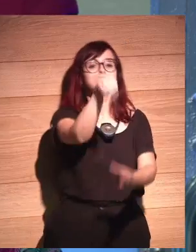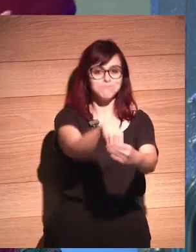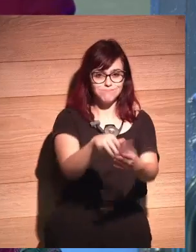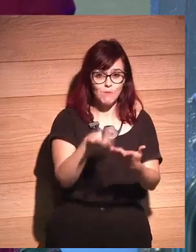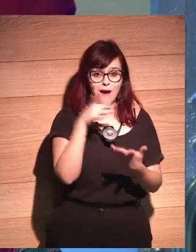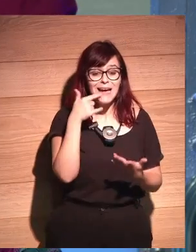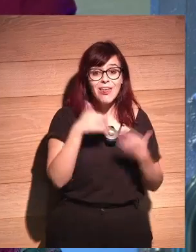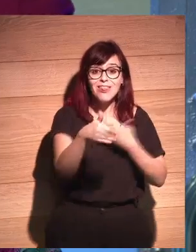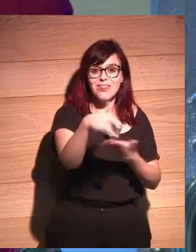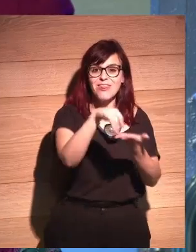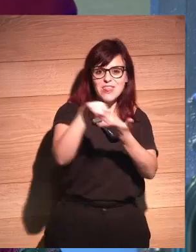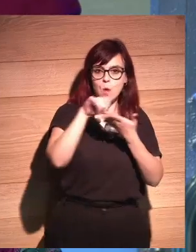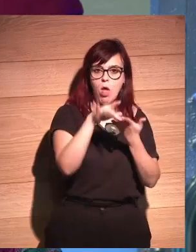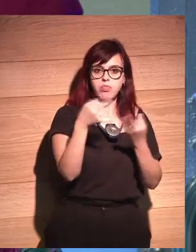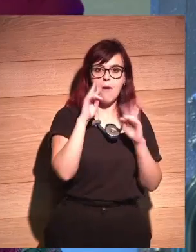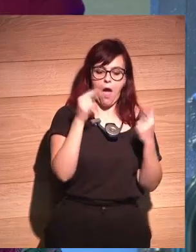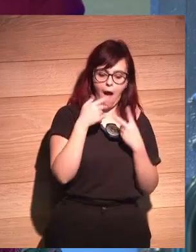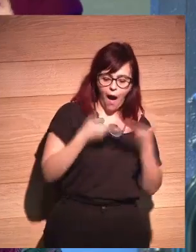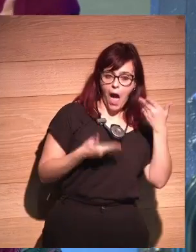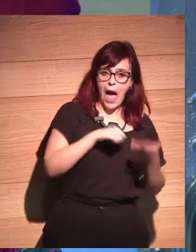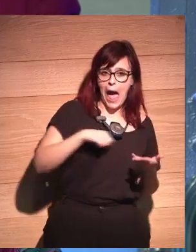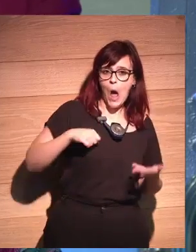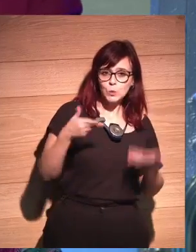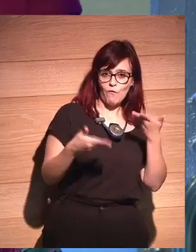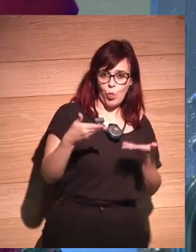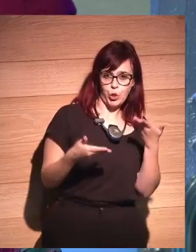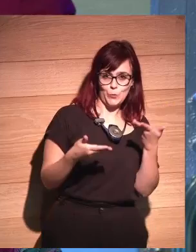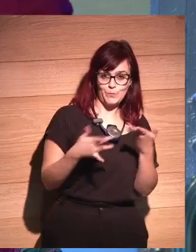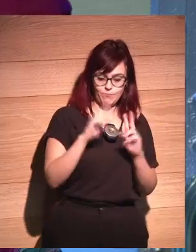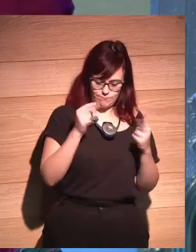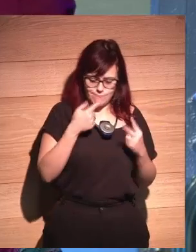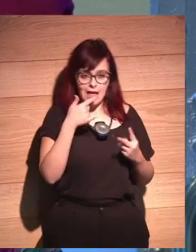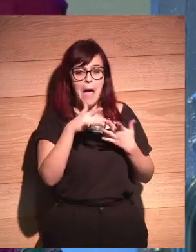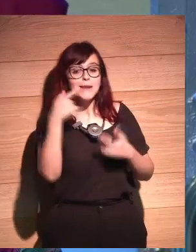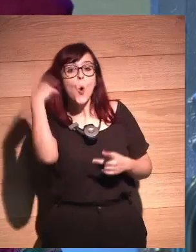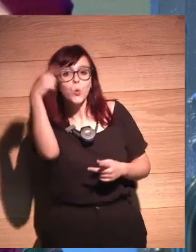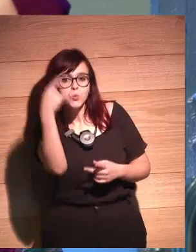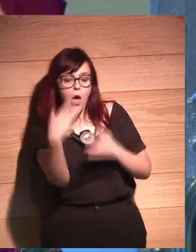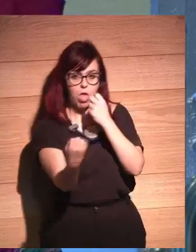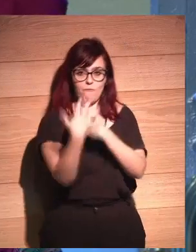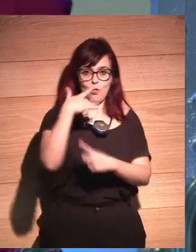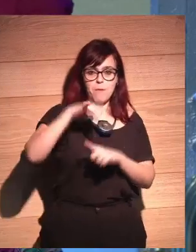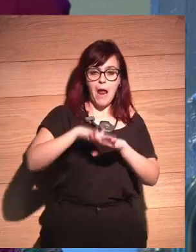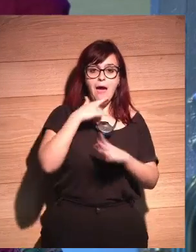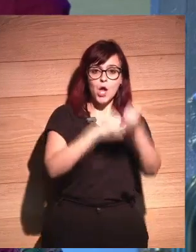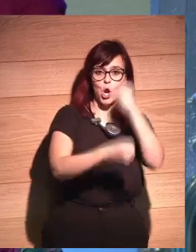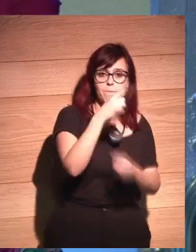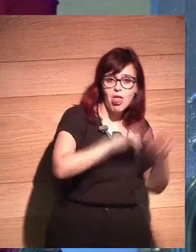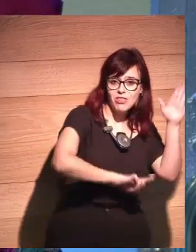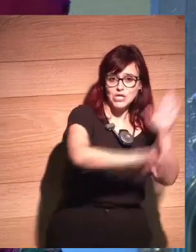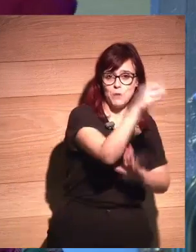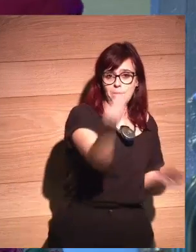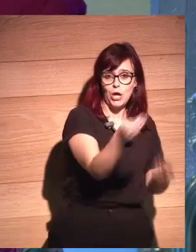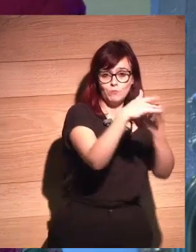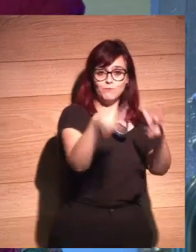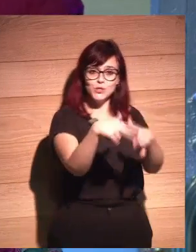we assessed, we offered tools to the cities so that they could do